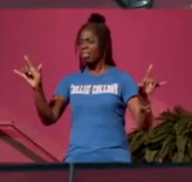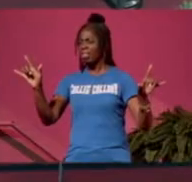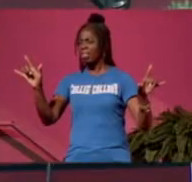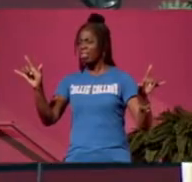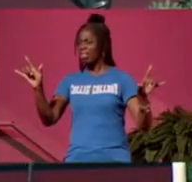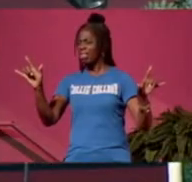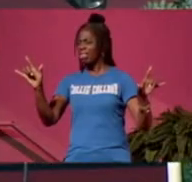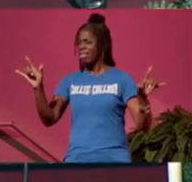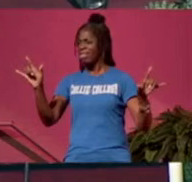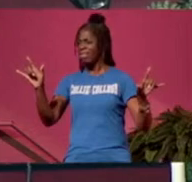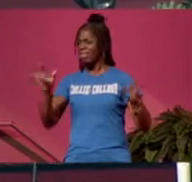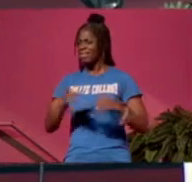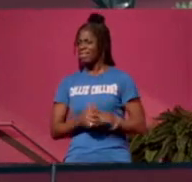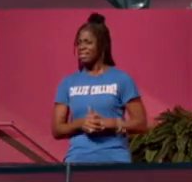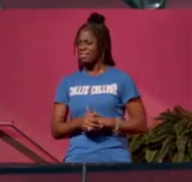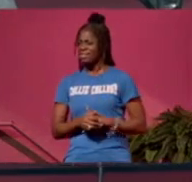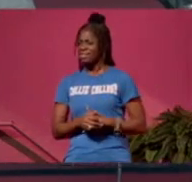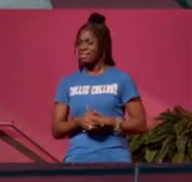Yeah.